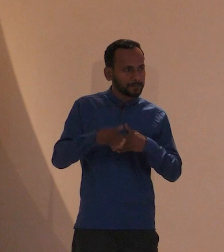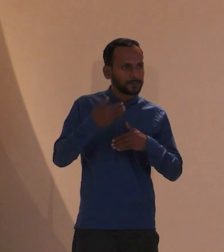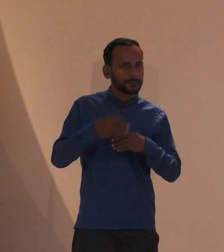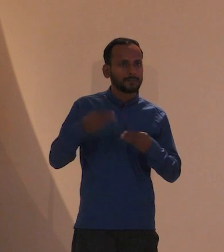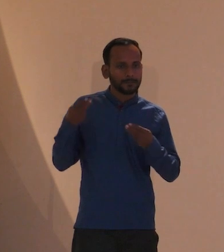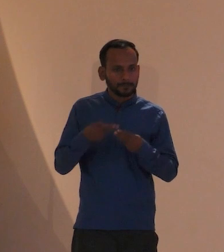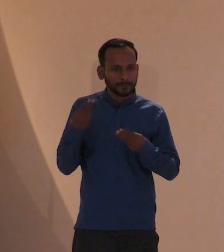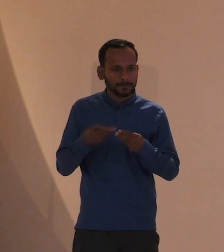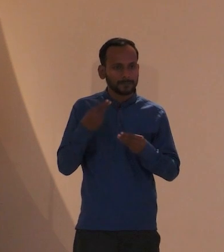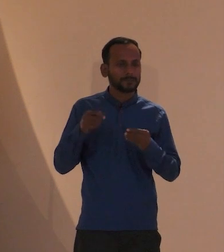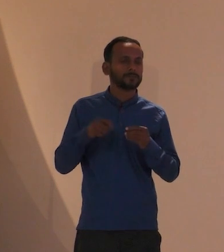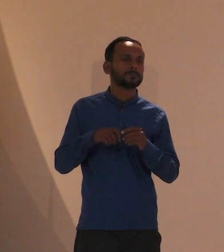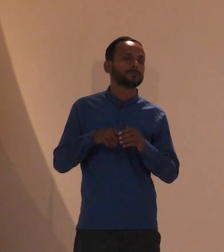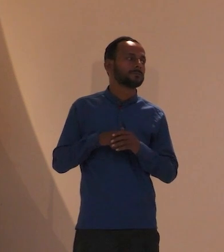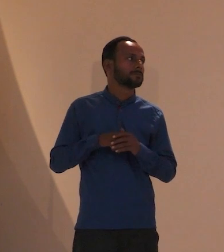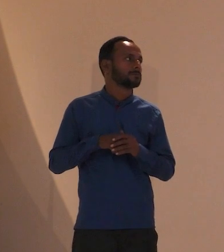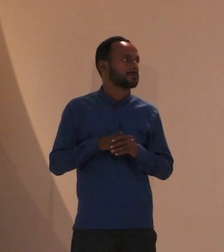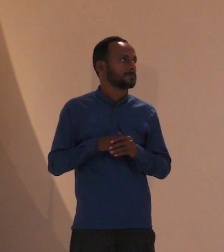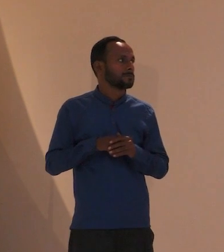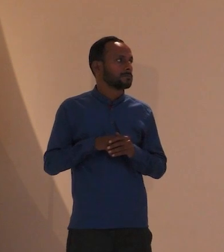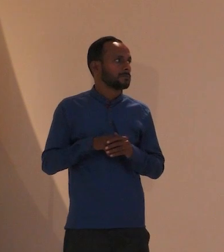issues before the monsoon.